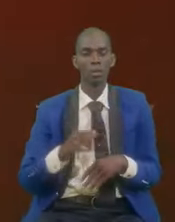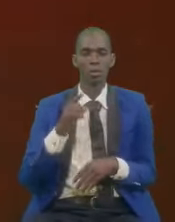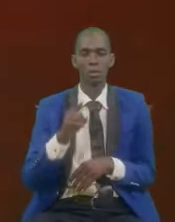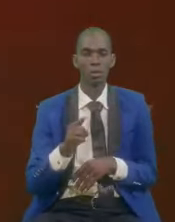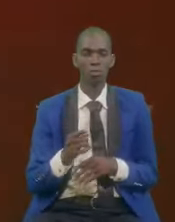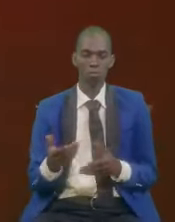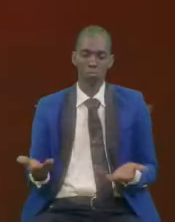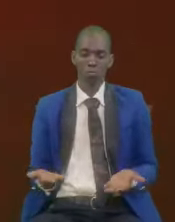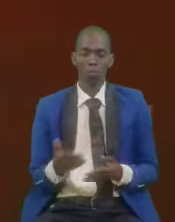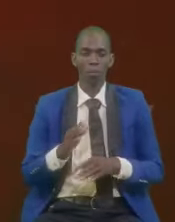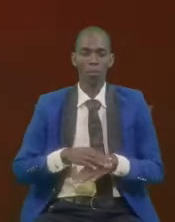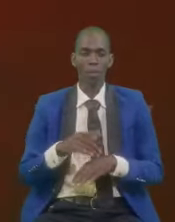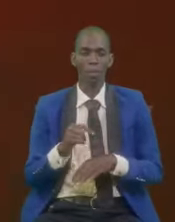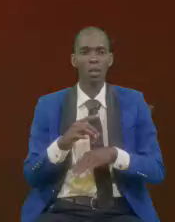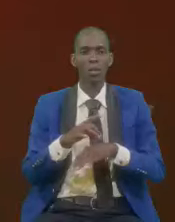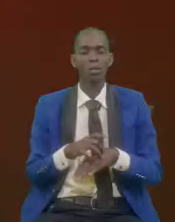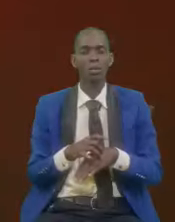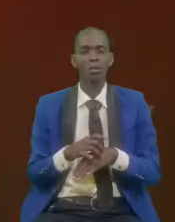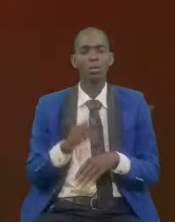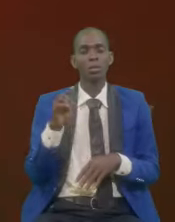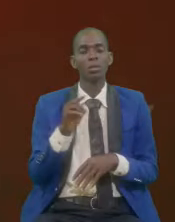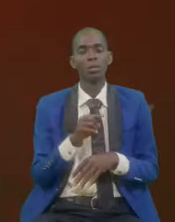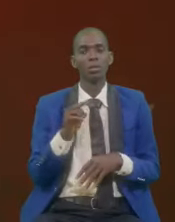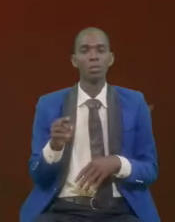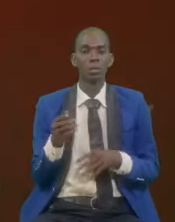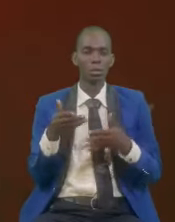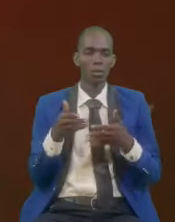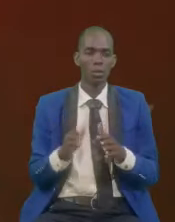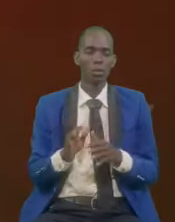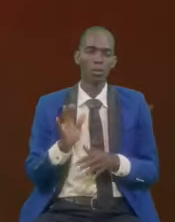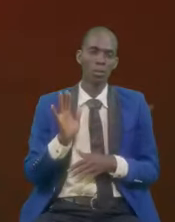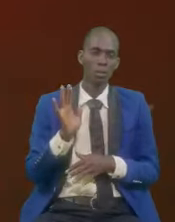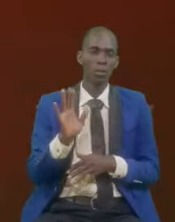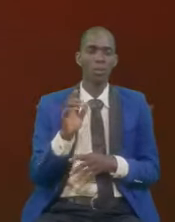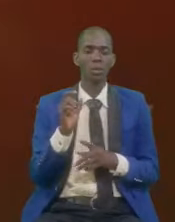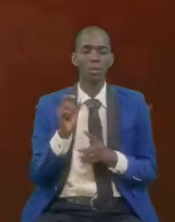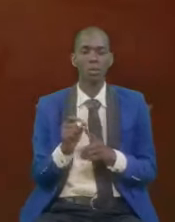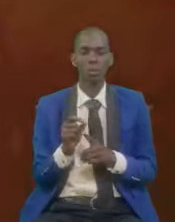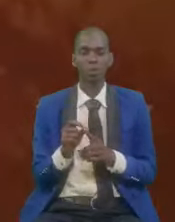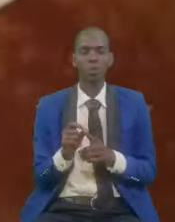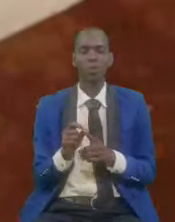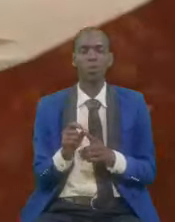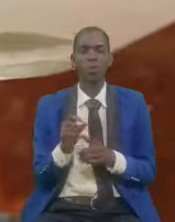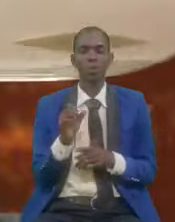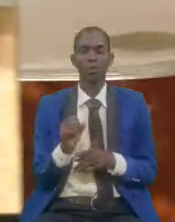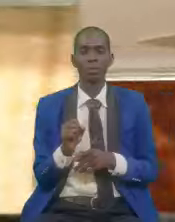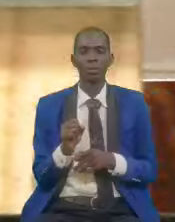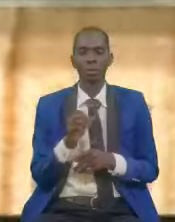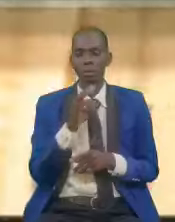thou upon earth. Therefore, let thy